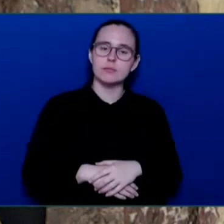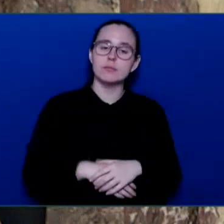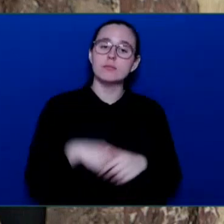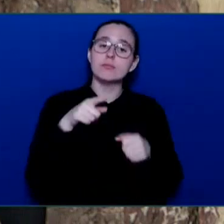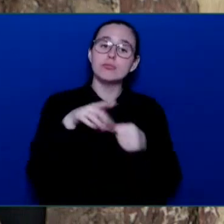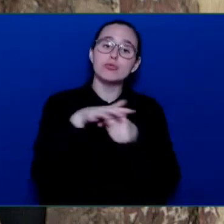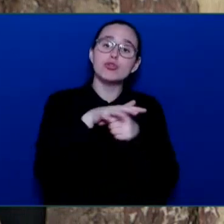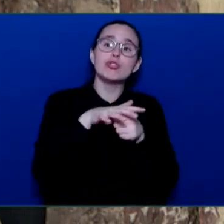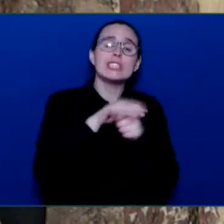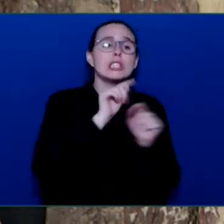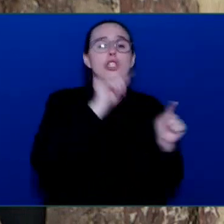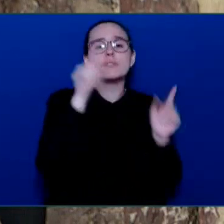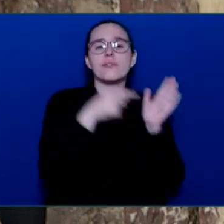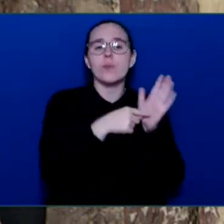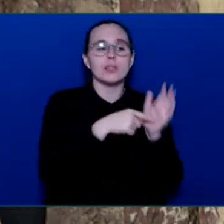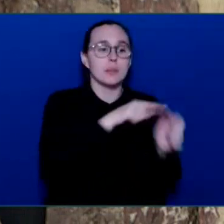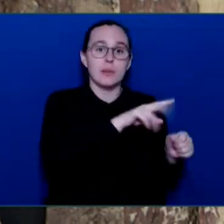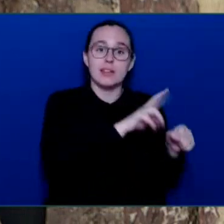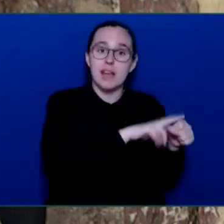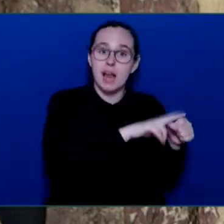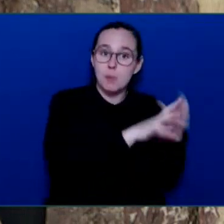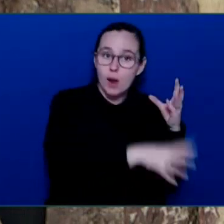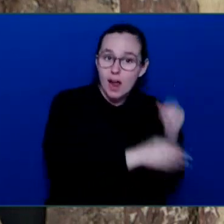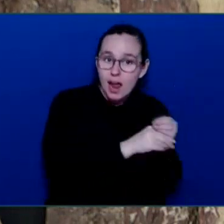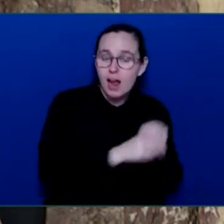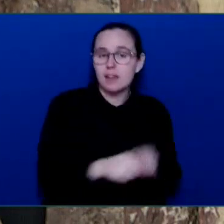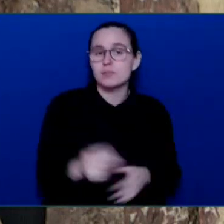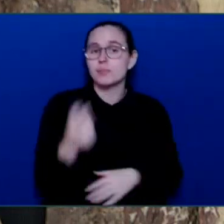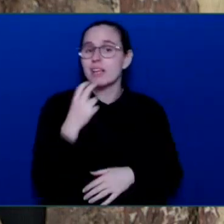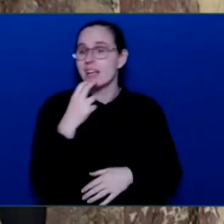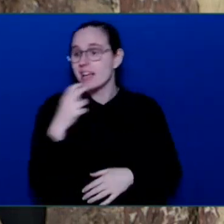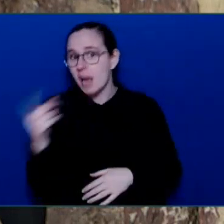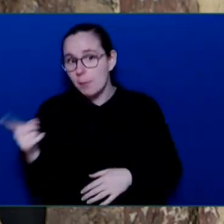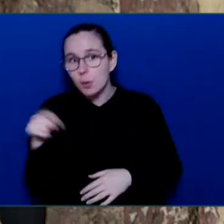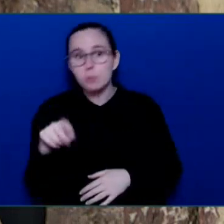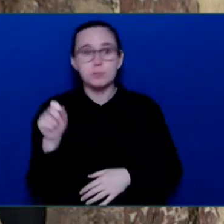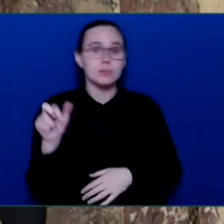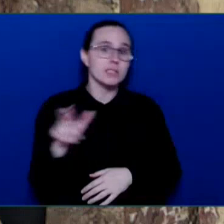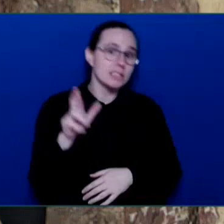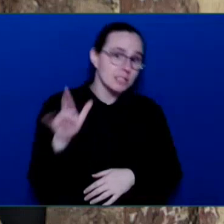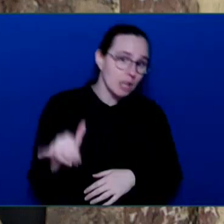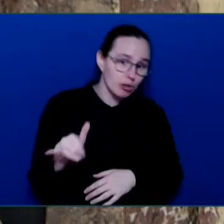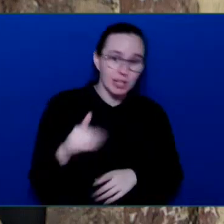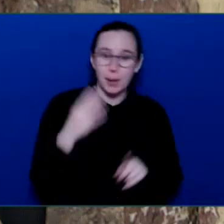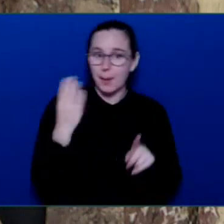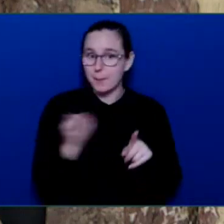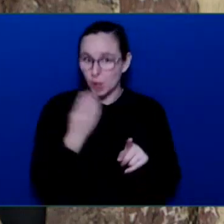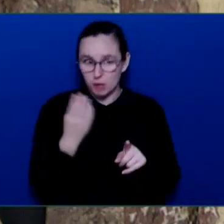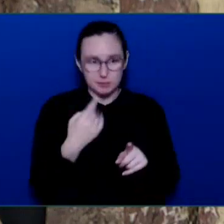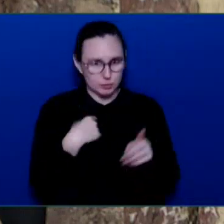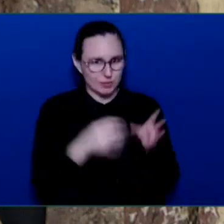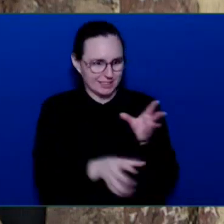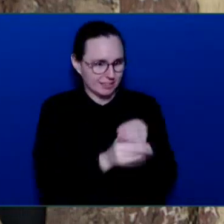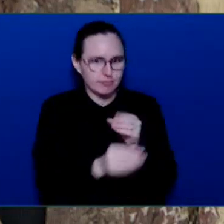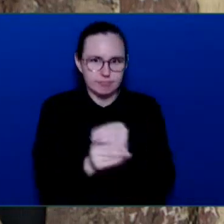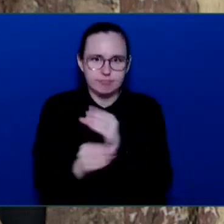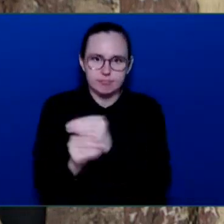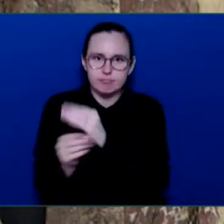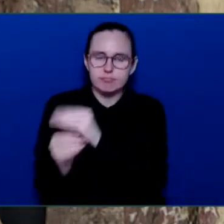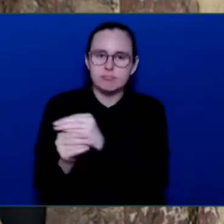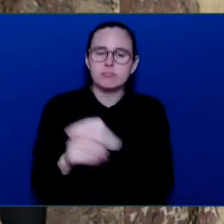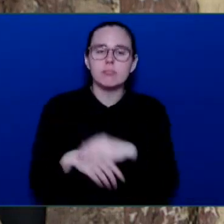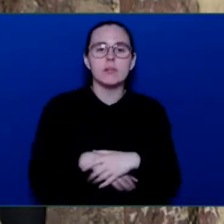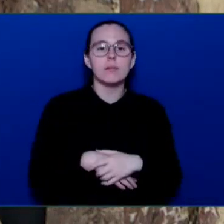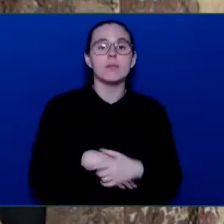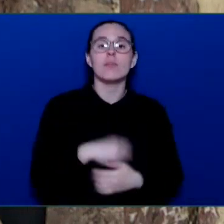Honourable Speaker, in Surrey, and in Burnaby, Honourable Speaker. Well, Honourable Speaker, the Kamloops MLAs are heckling. There